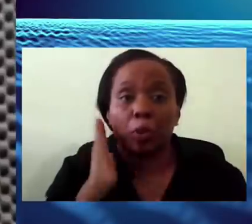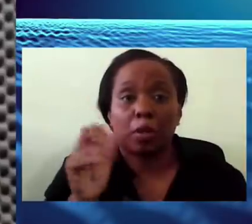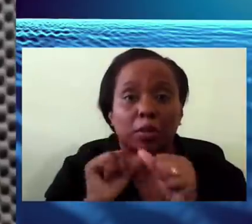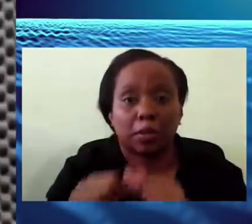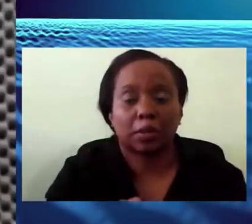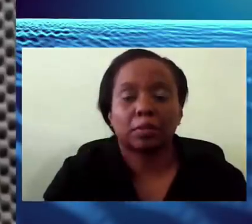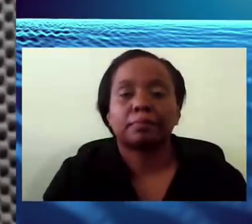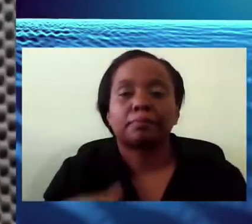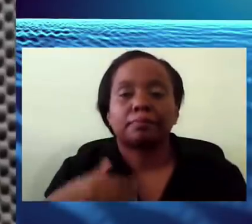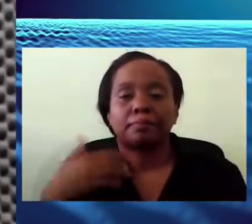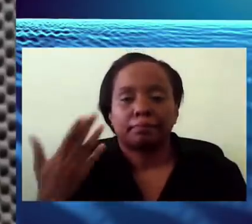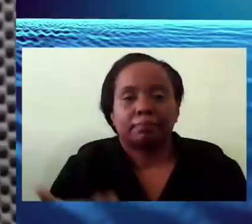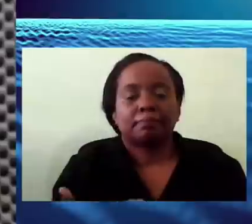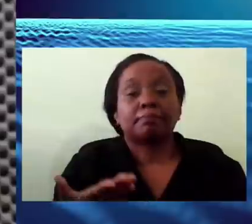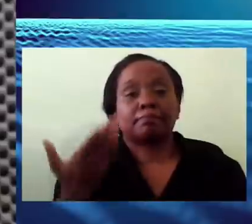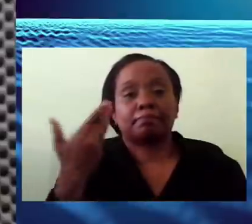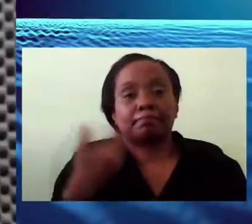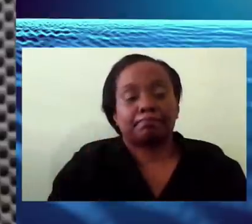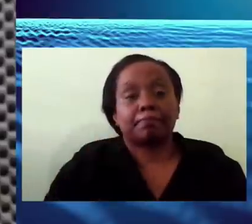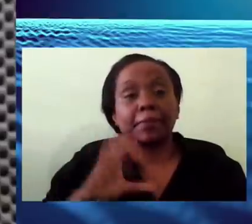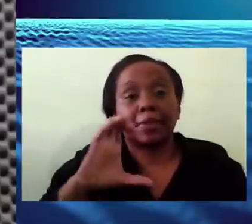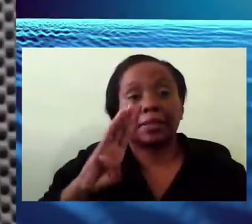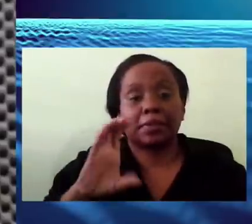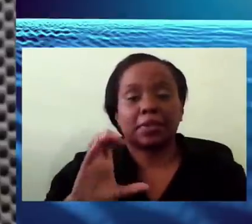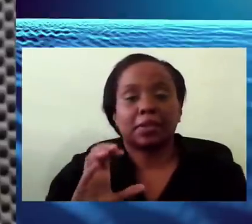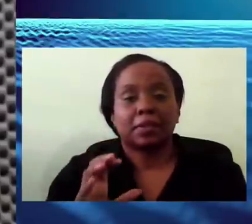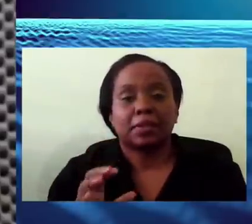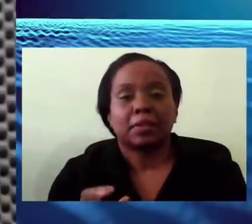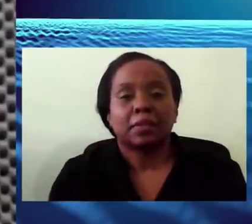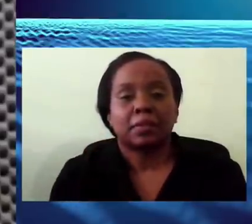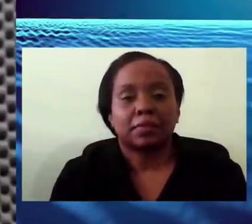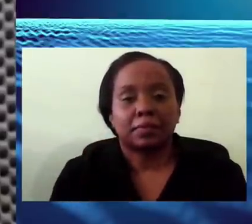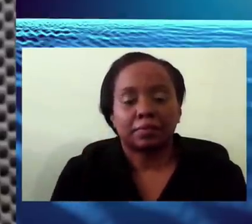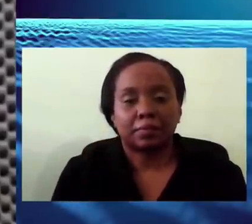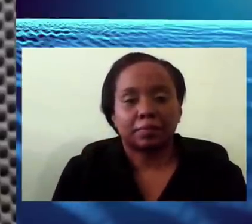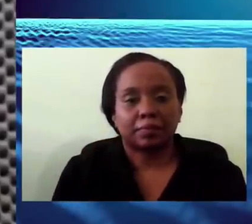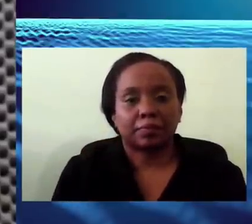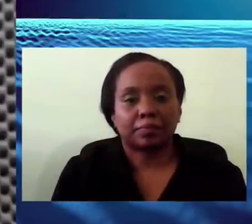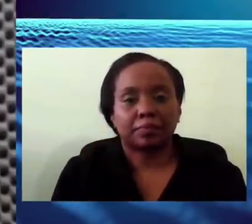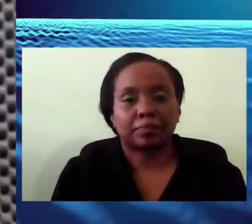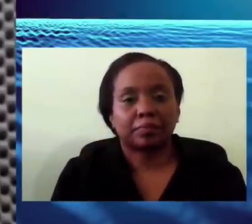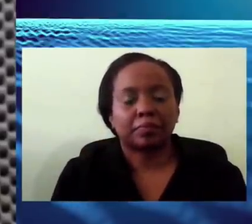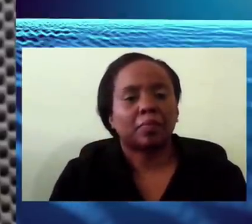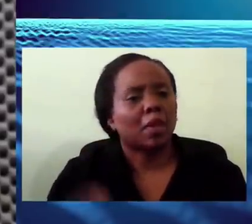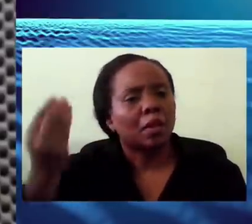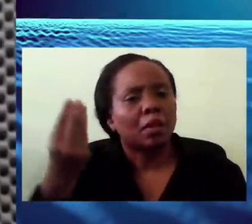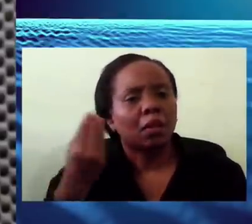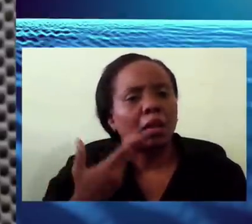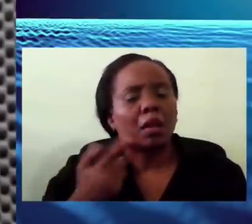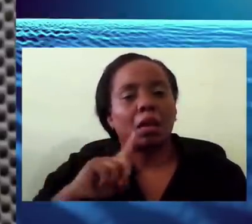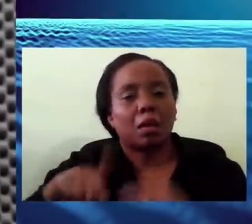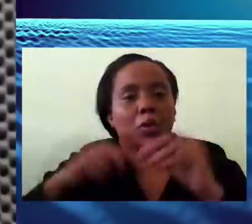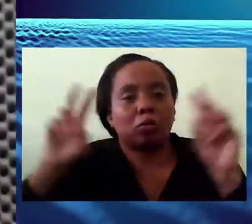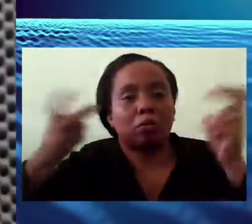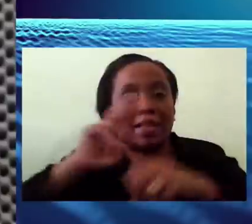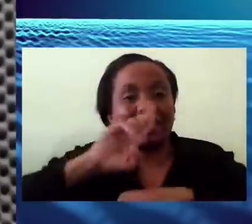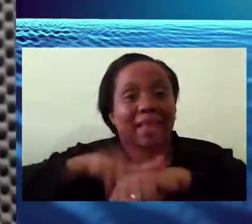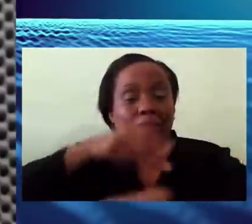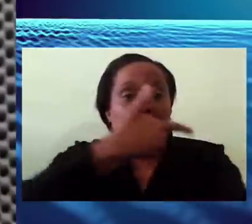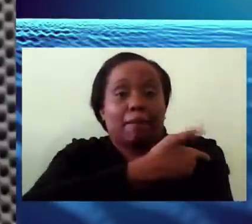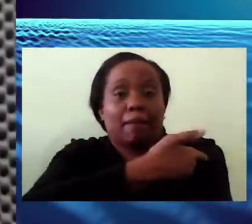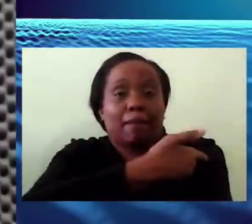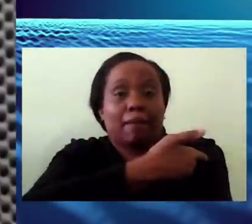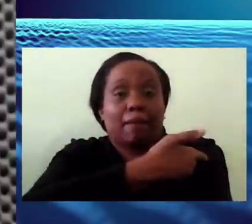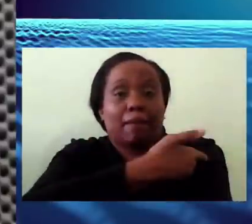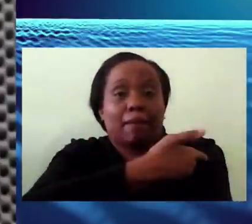Briggs, CBC, Minister Bostic. Could you provide an update on the national vaccination program? Are we still on track to